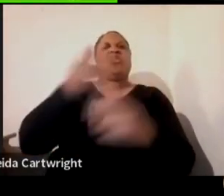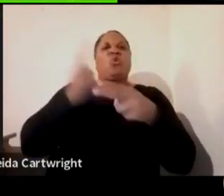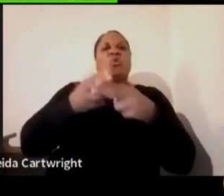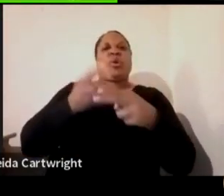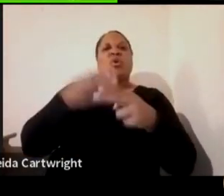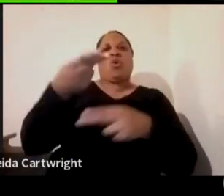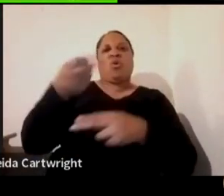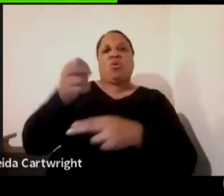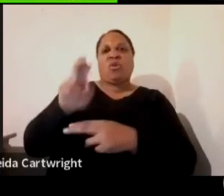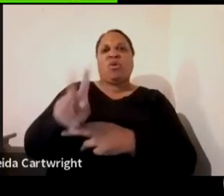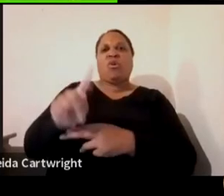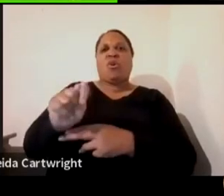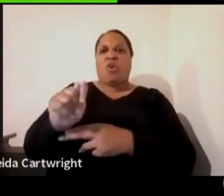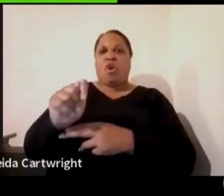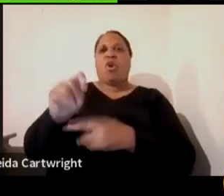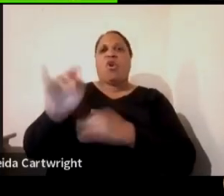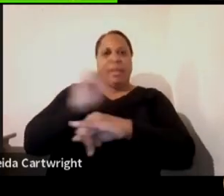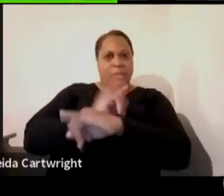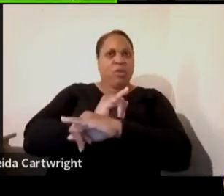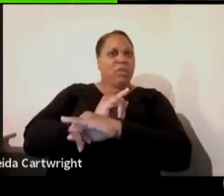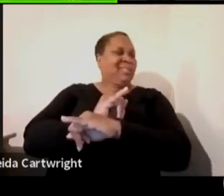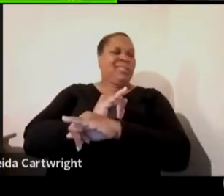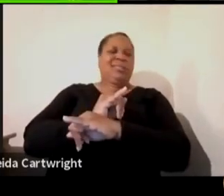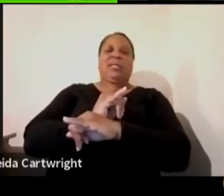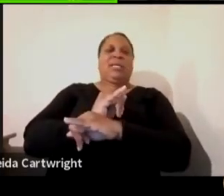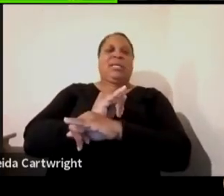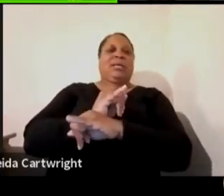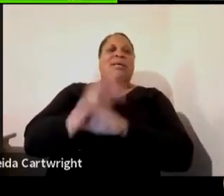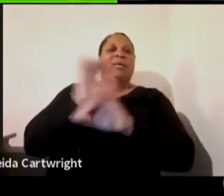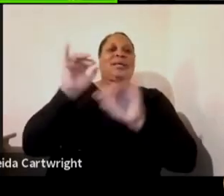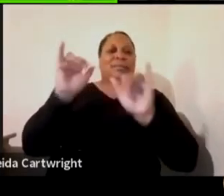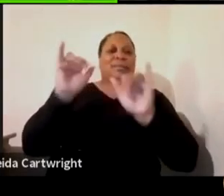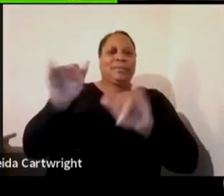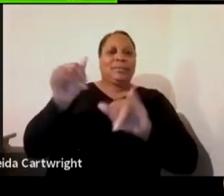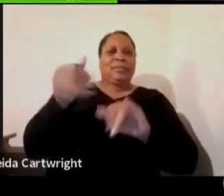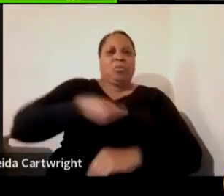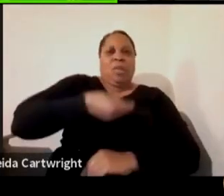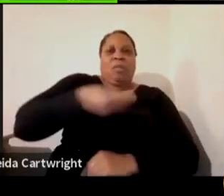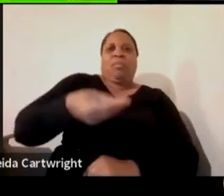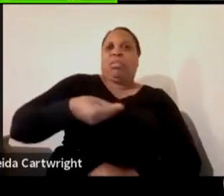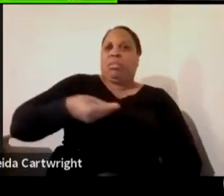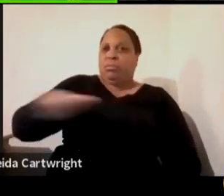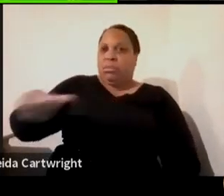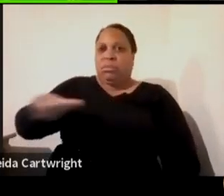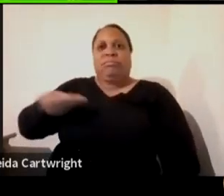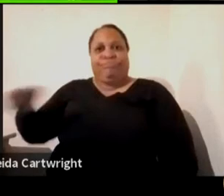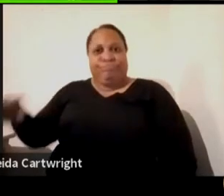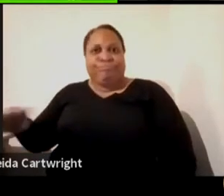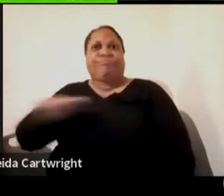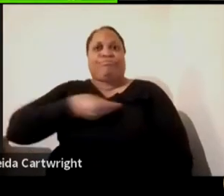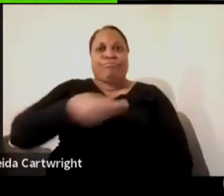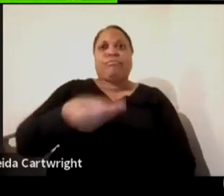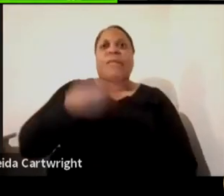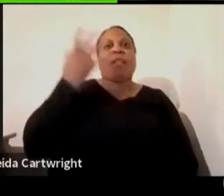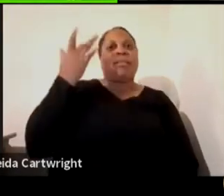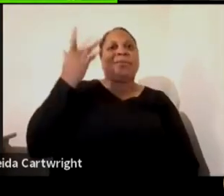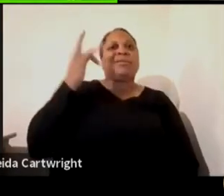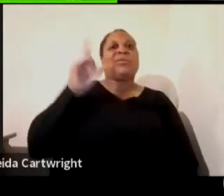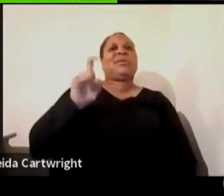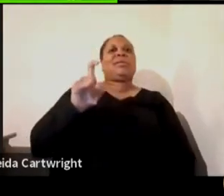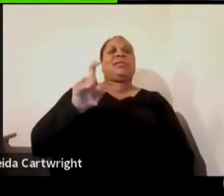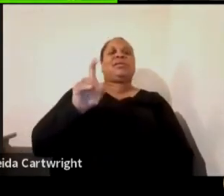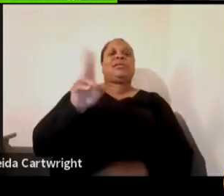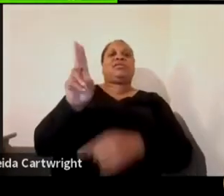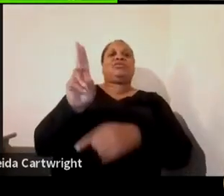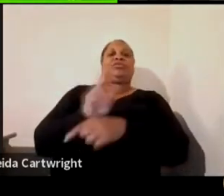have not reached herd immunity, then the infection can still be transmitted among individuals. So that is why we would maintain the use of the public